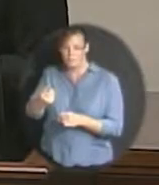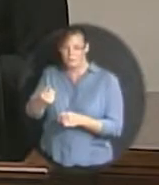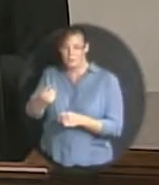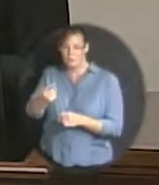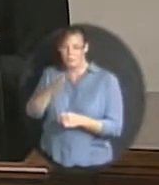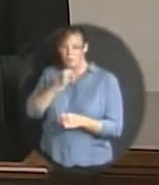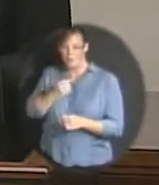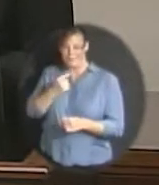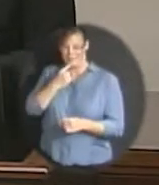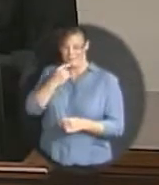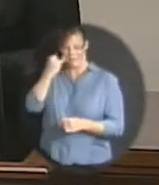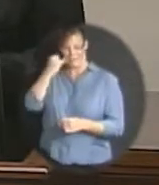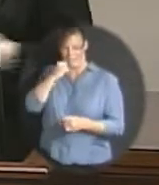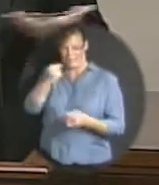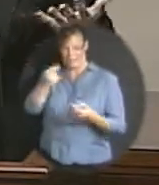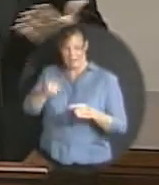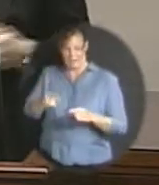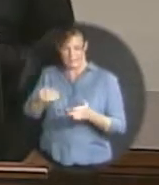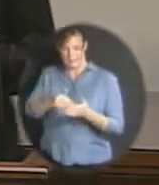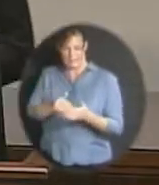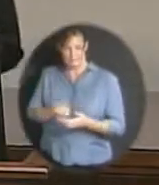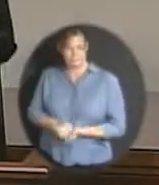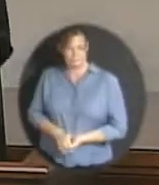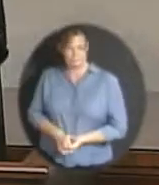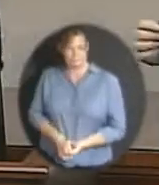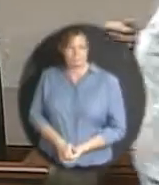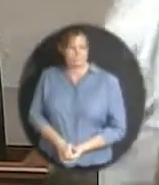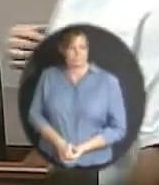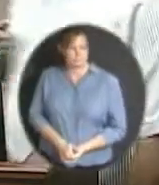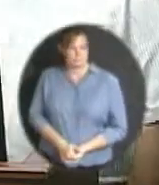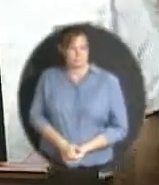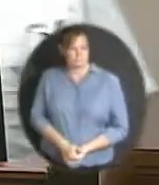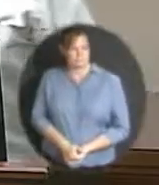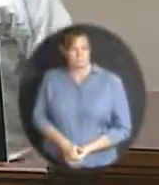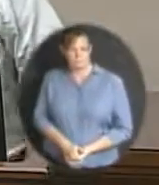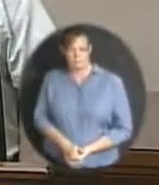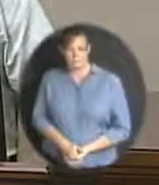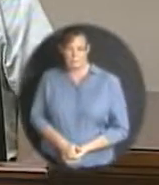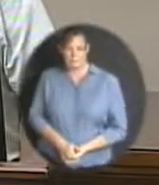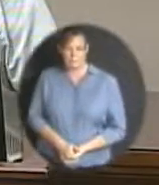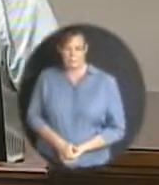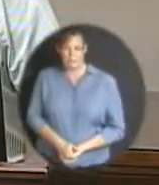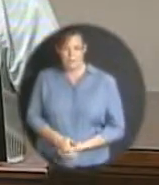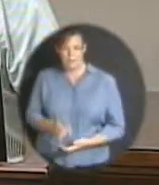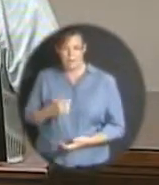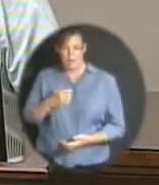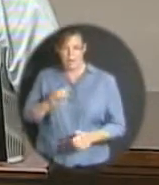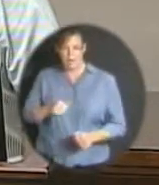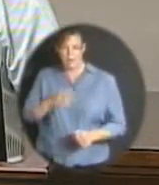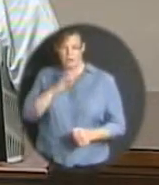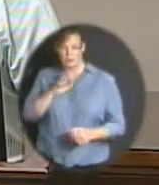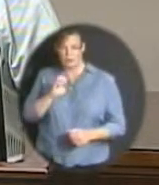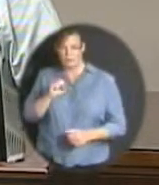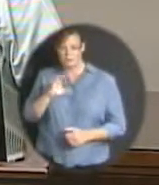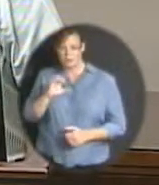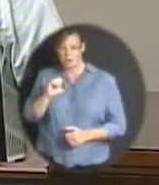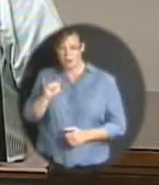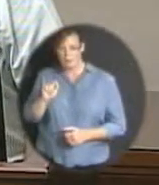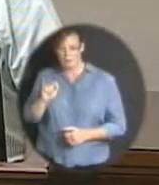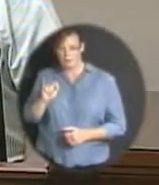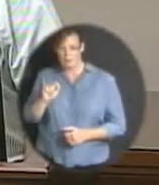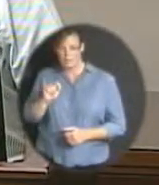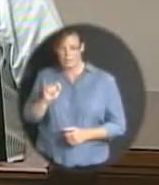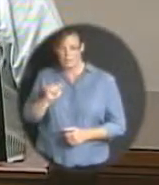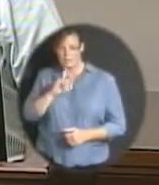certainly a disappointment if that didn't come up again. And I addressed that a little bit, Scott Kingery.